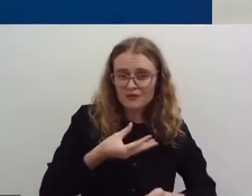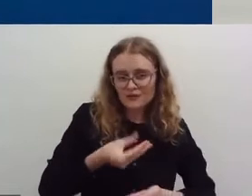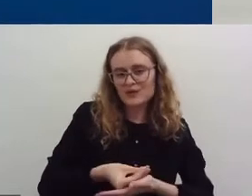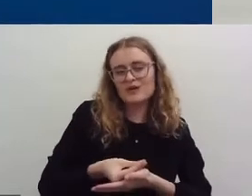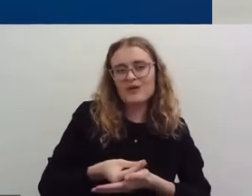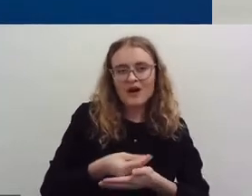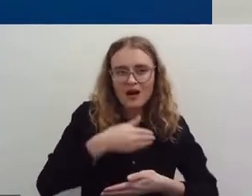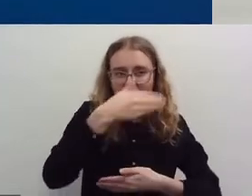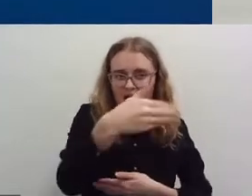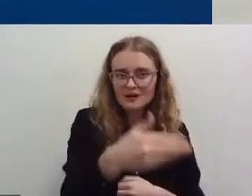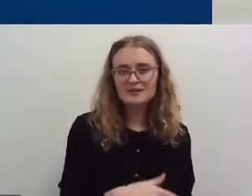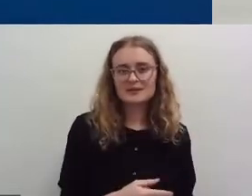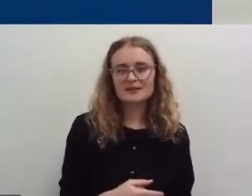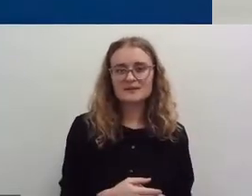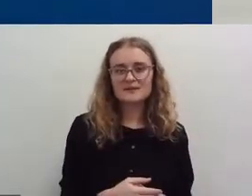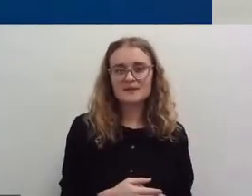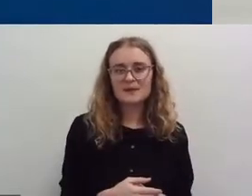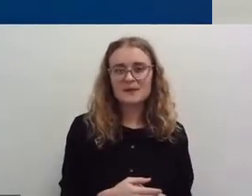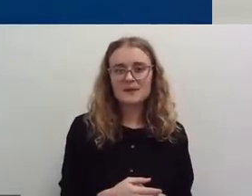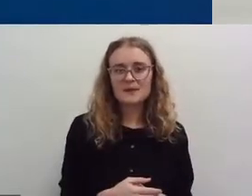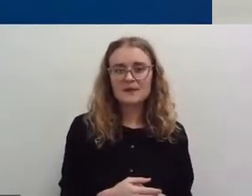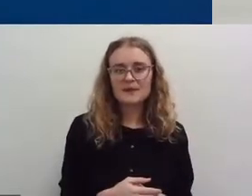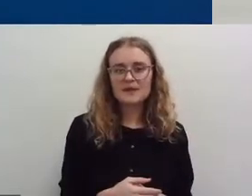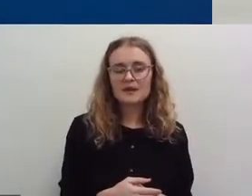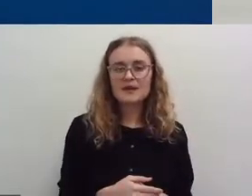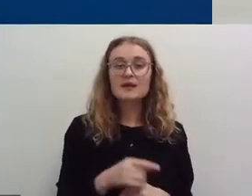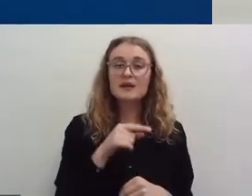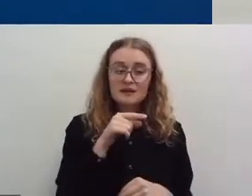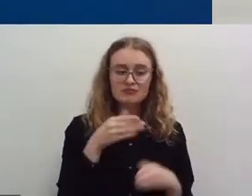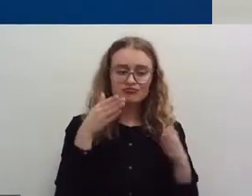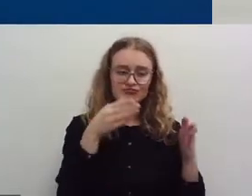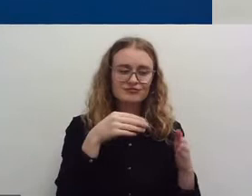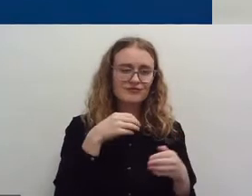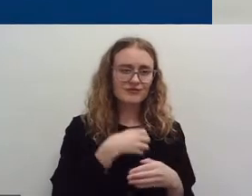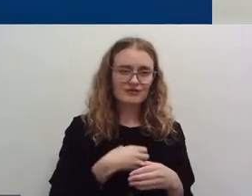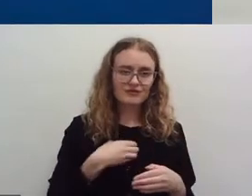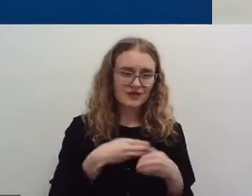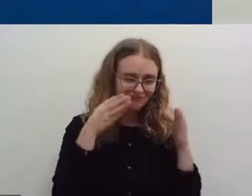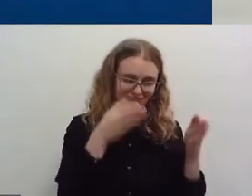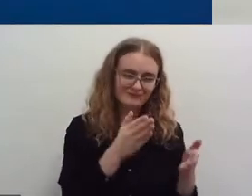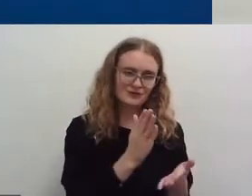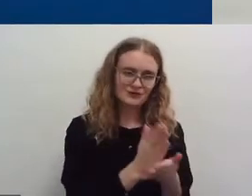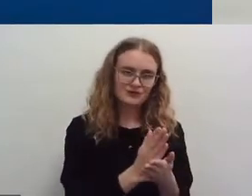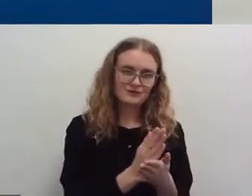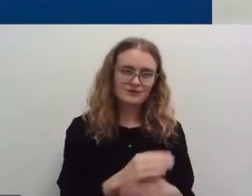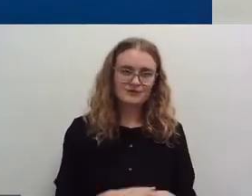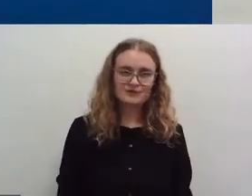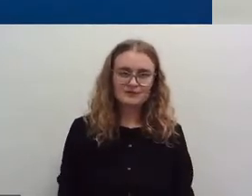inspiration drives your work and deliberations further on. Thank you.